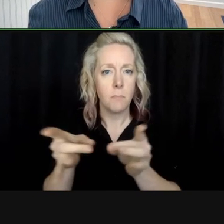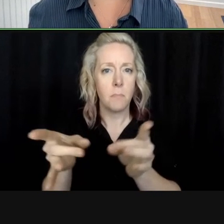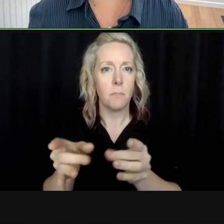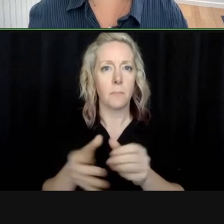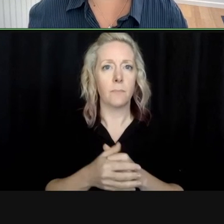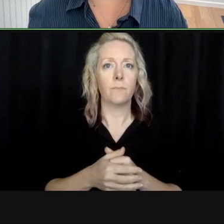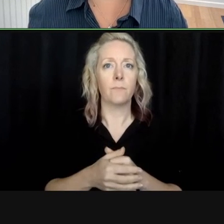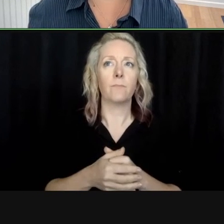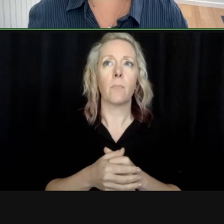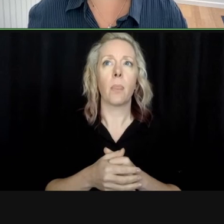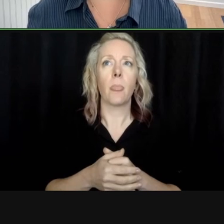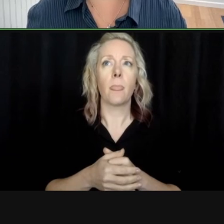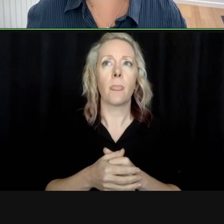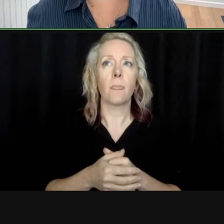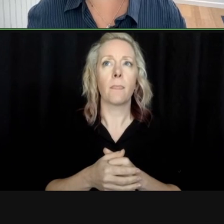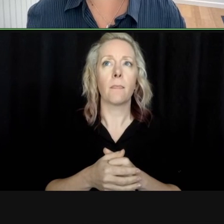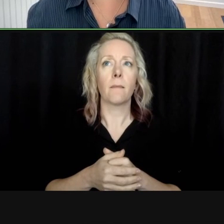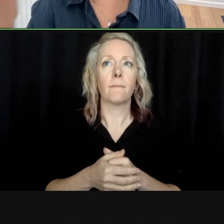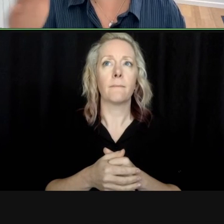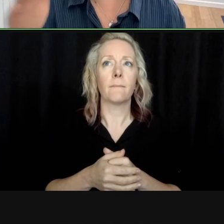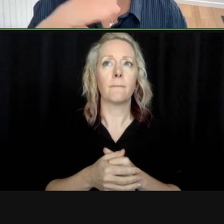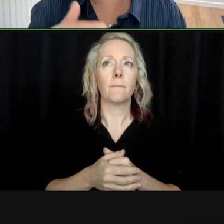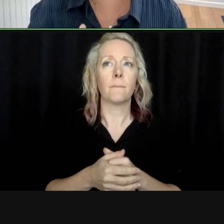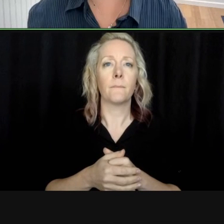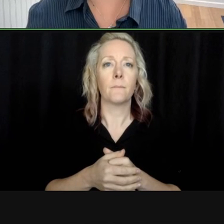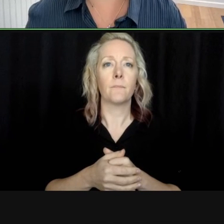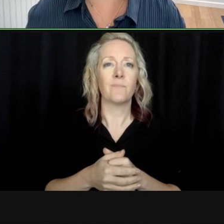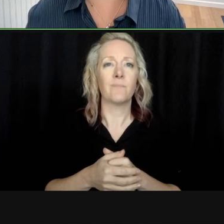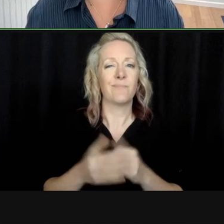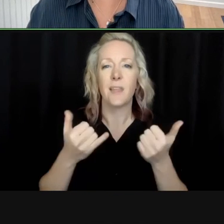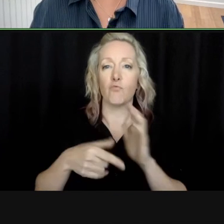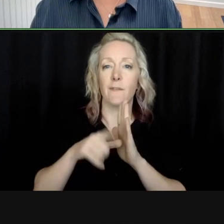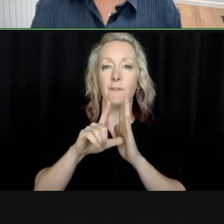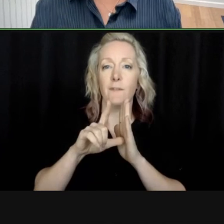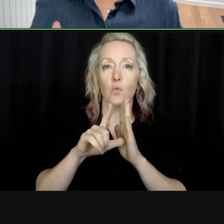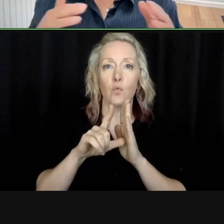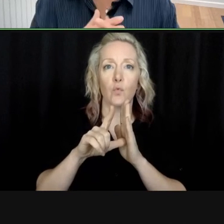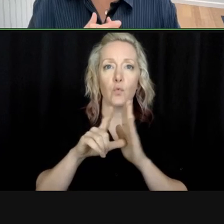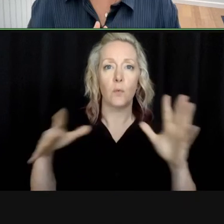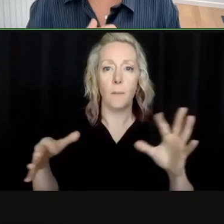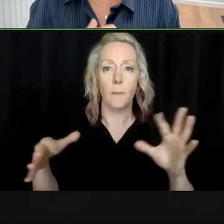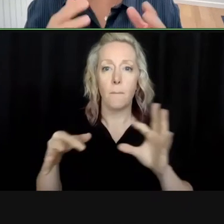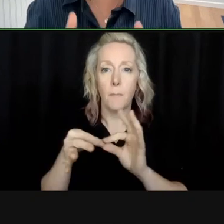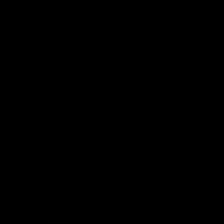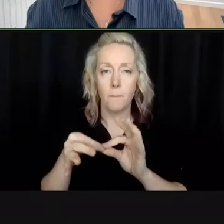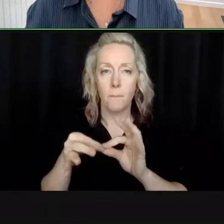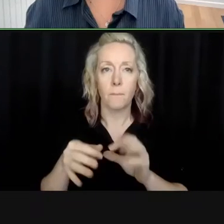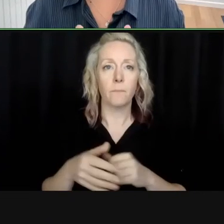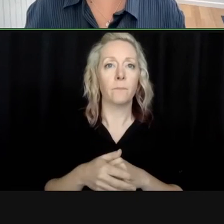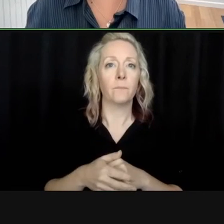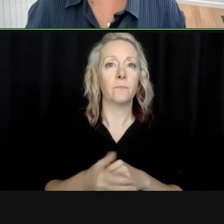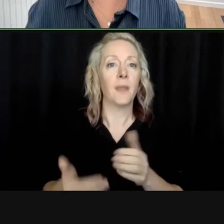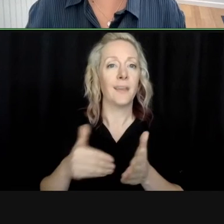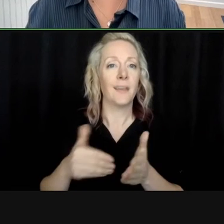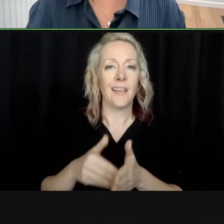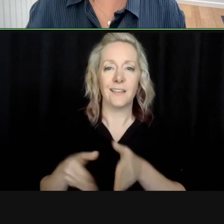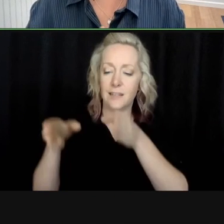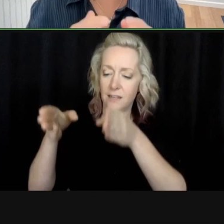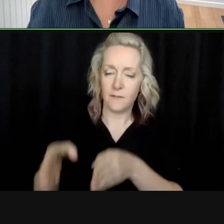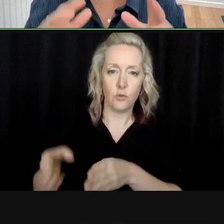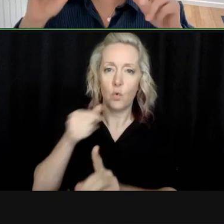So I'm just going to go back to my just review that bridging again of these practices is looking at that